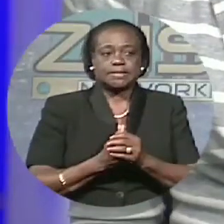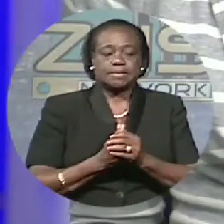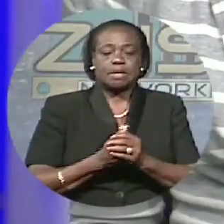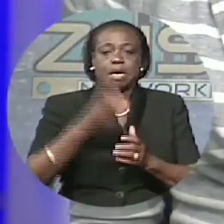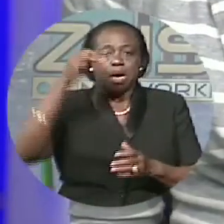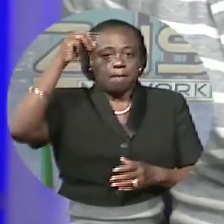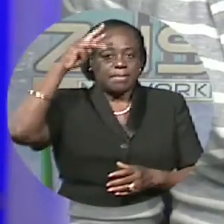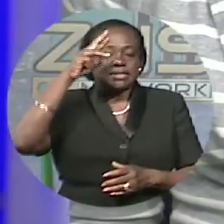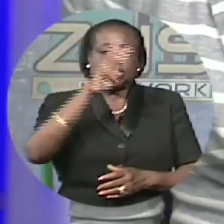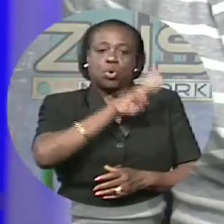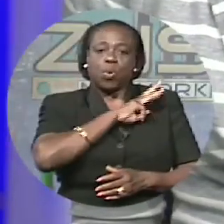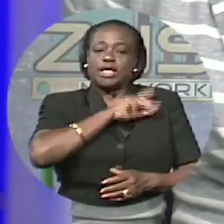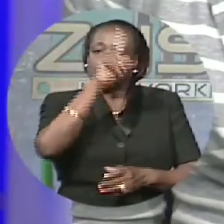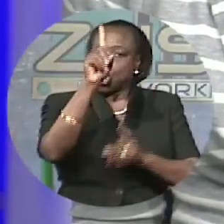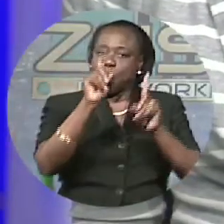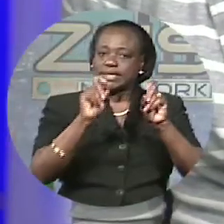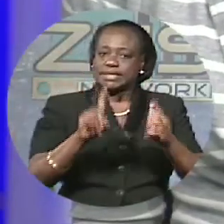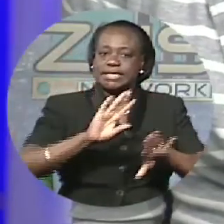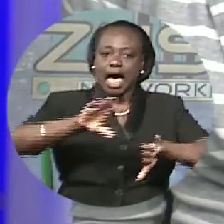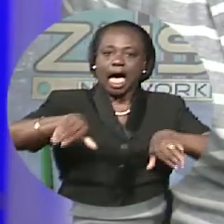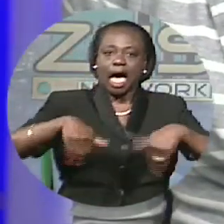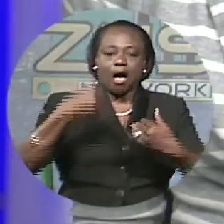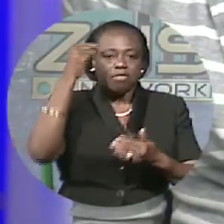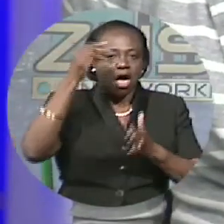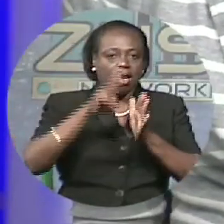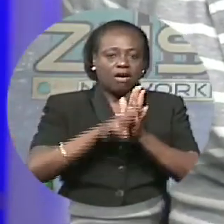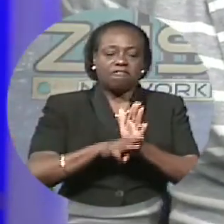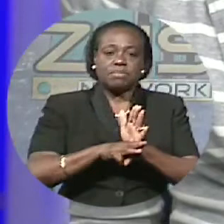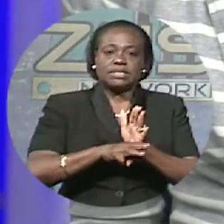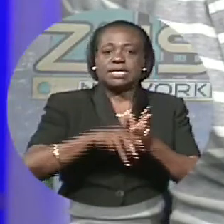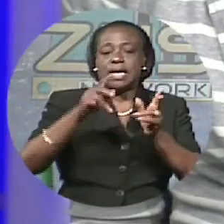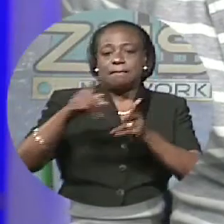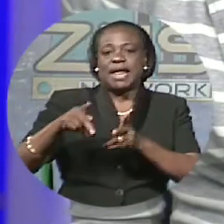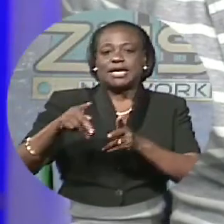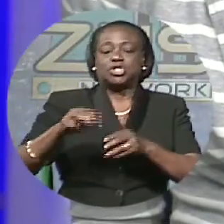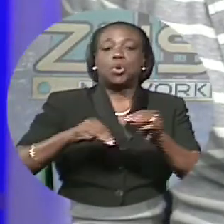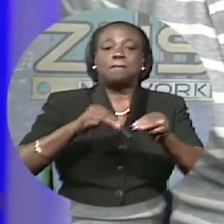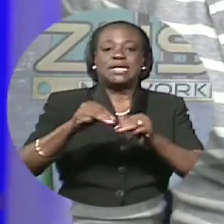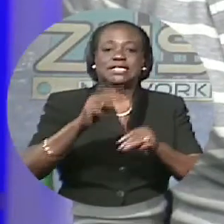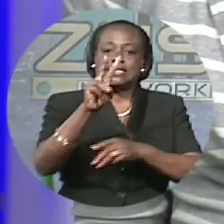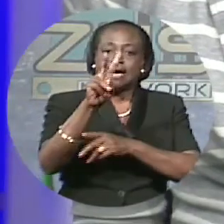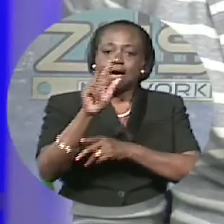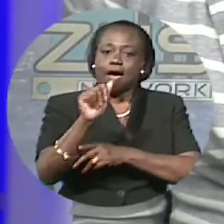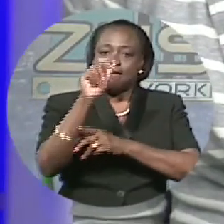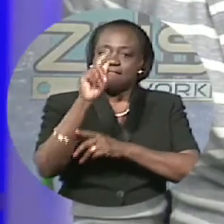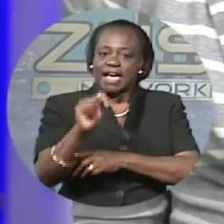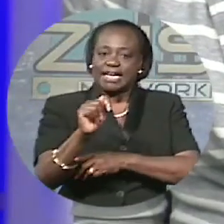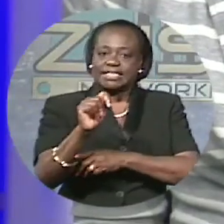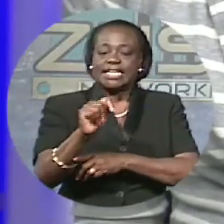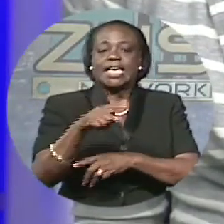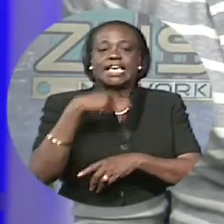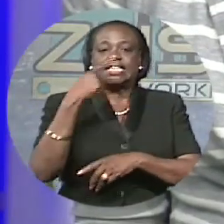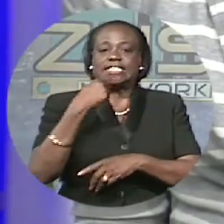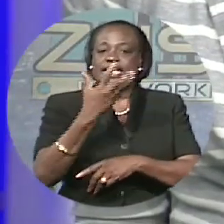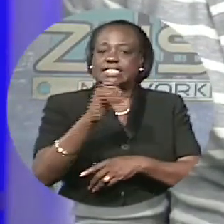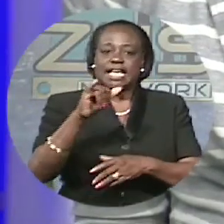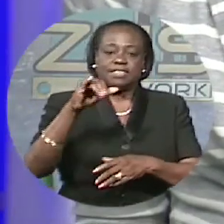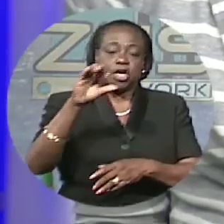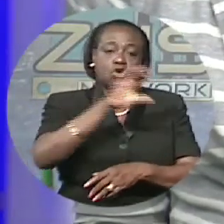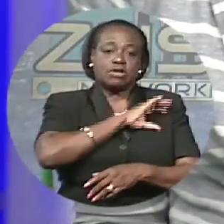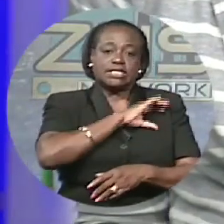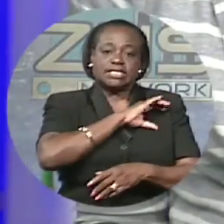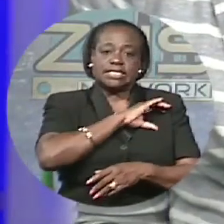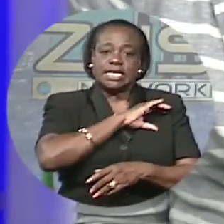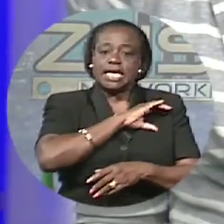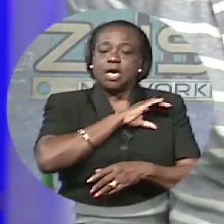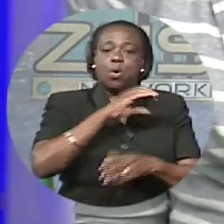Mr. Wells also questioned how the government plans to administer VAT. He is of the view, though, that the Christie administration waited too long to implement